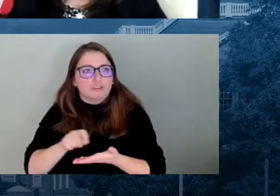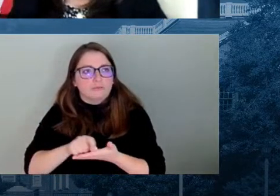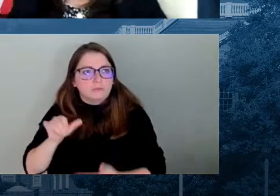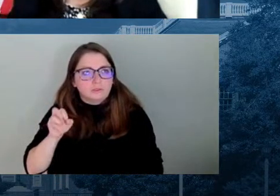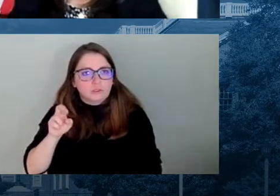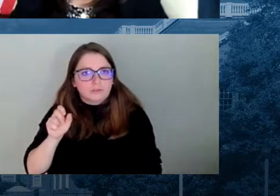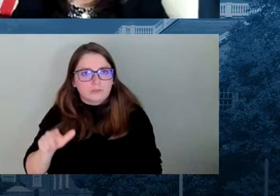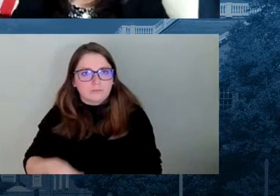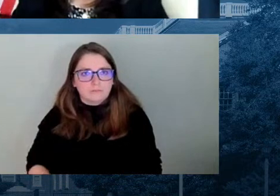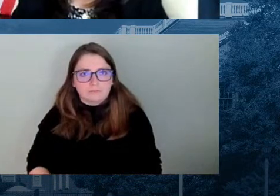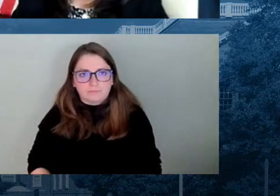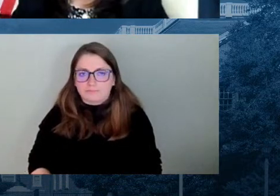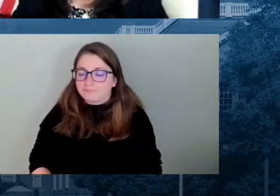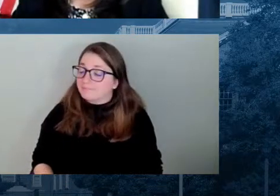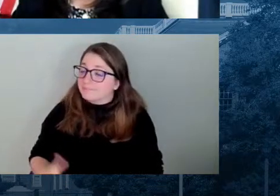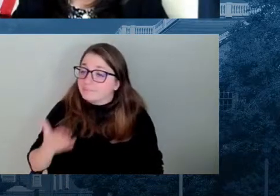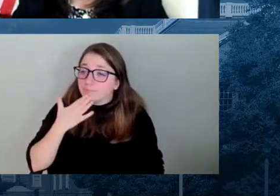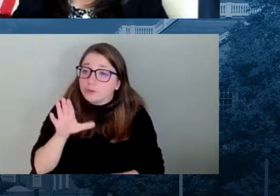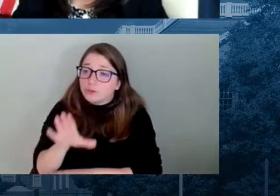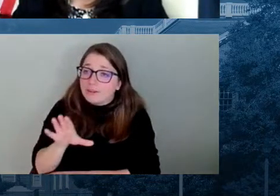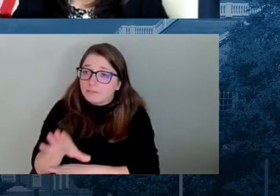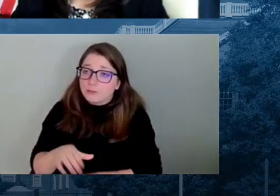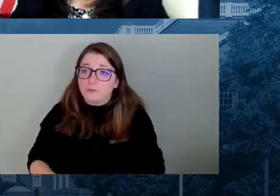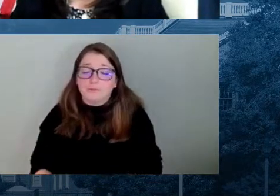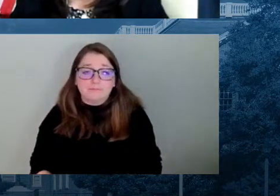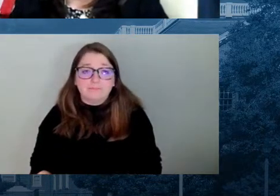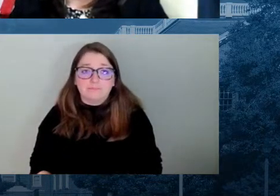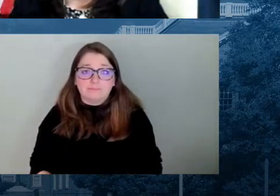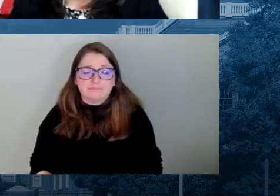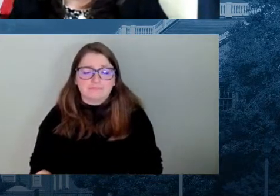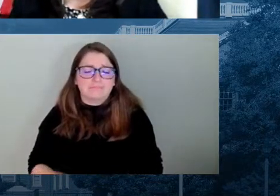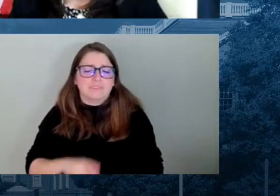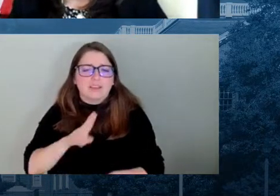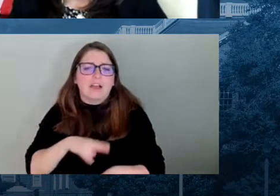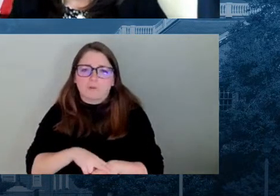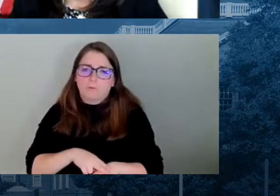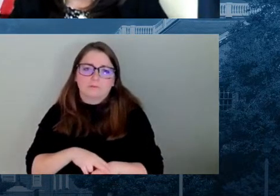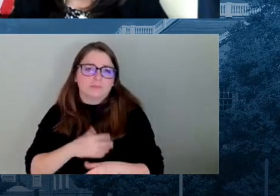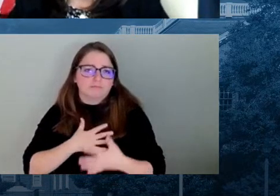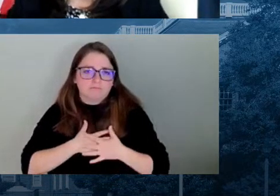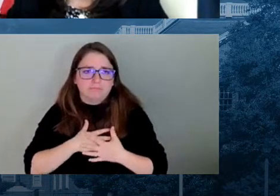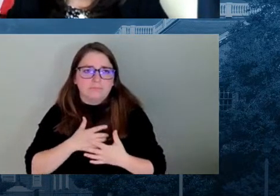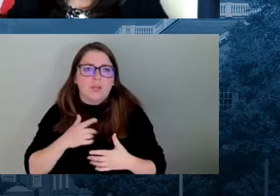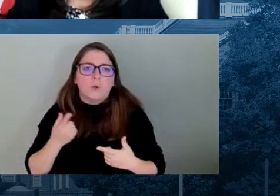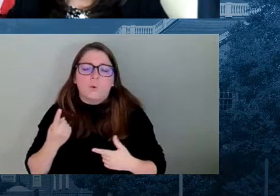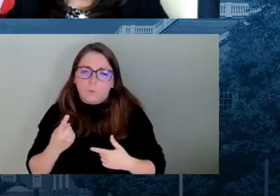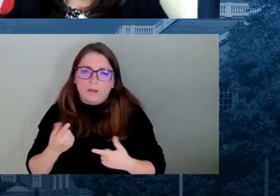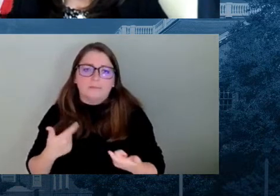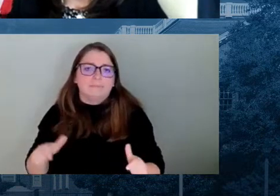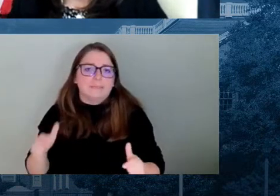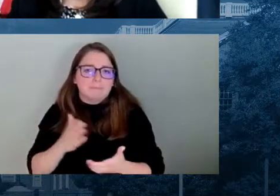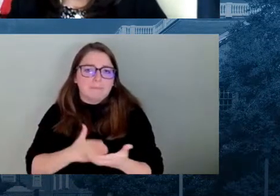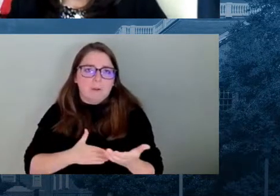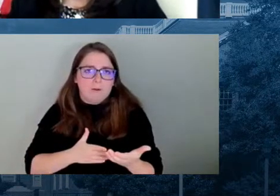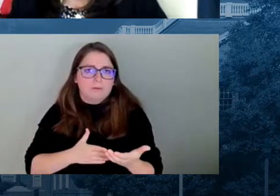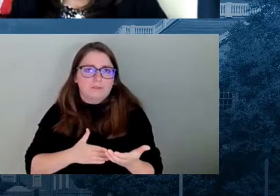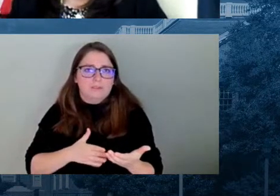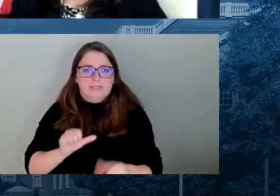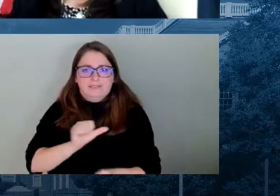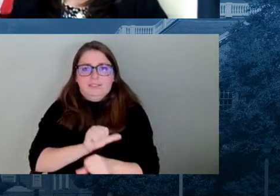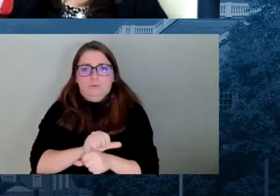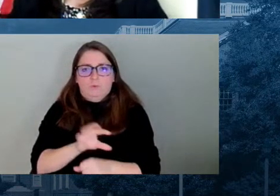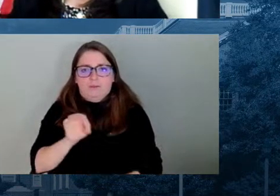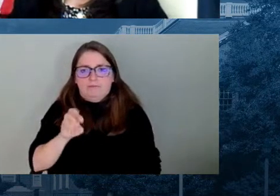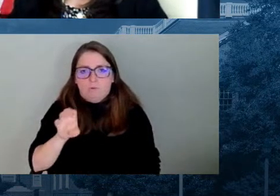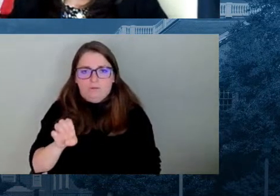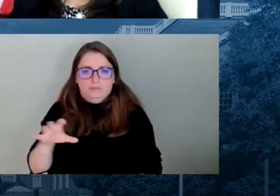Good afternoon. Of course, one big part of this, Governor, is the workforce and